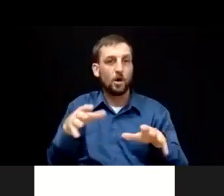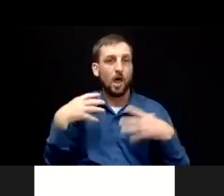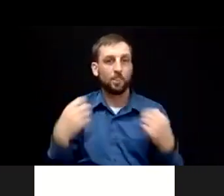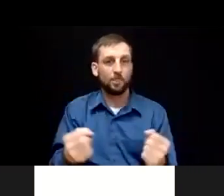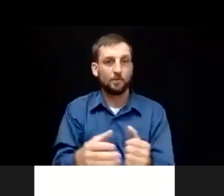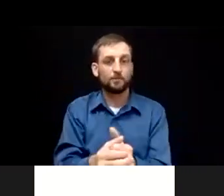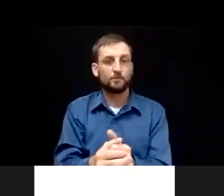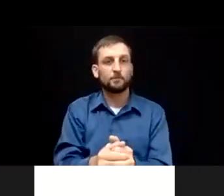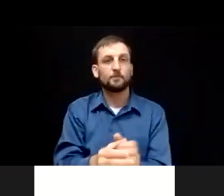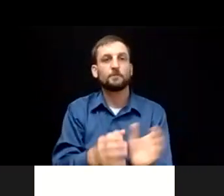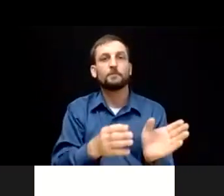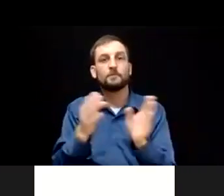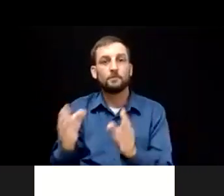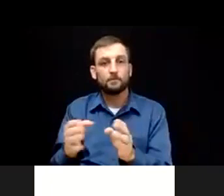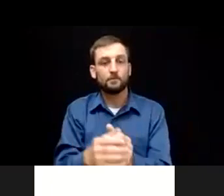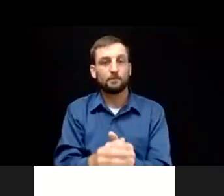And